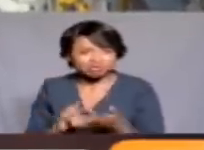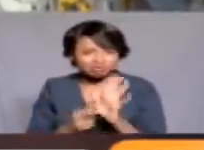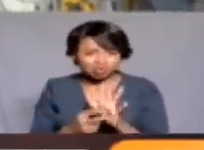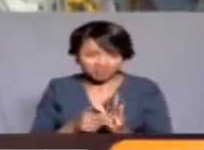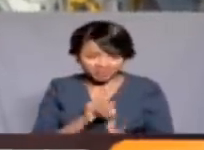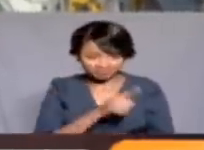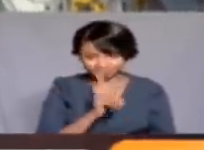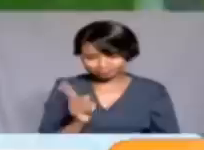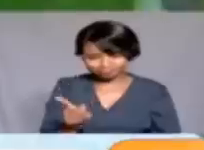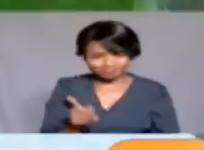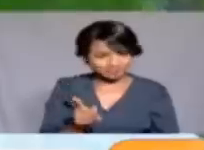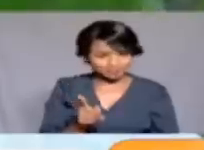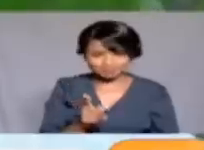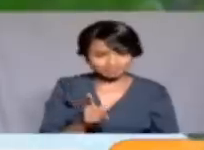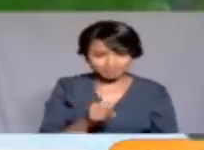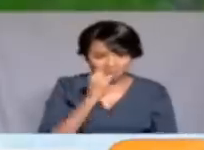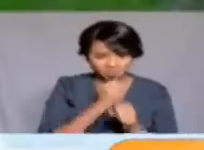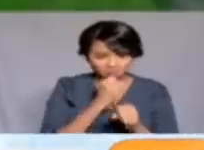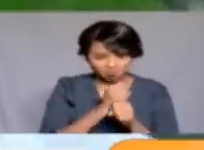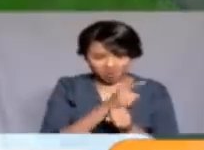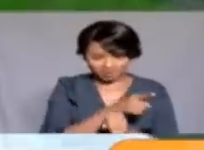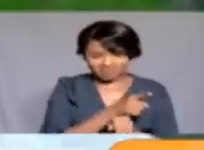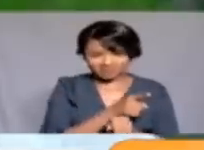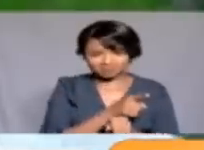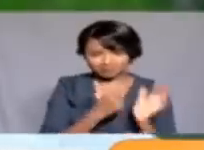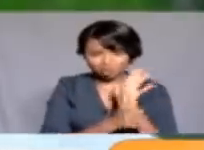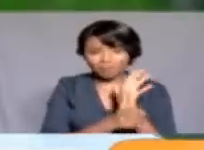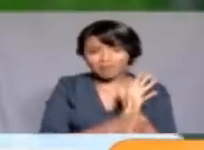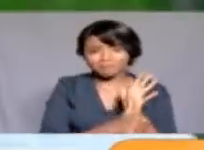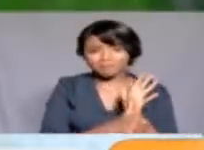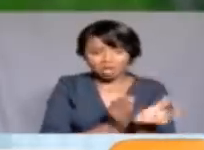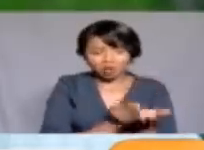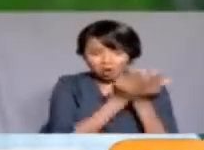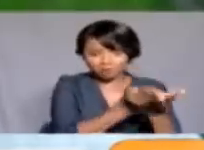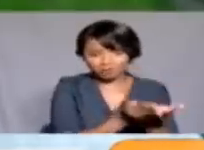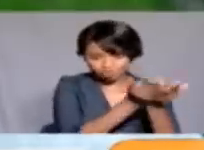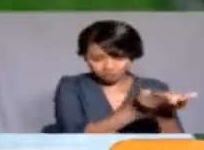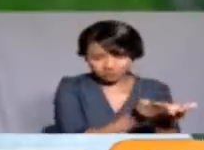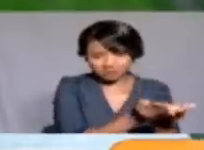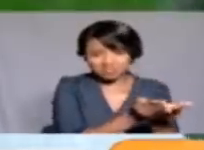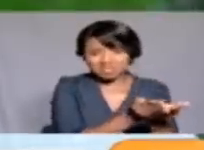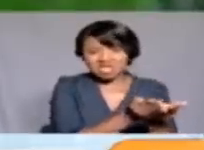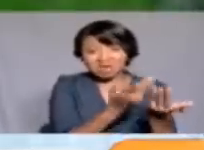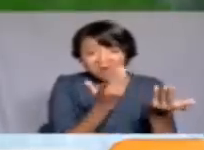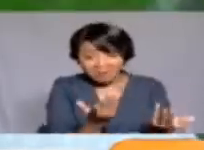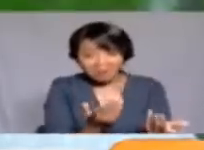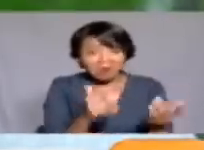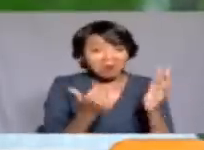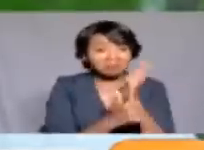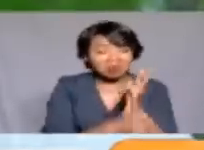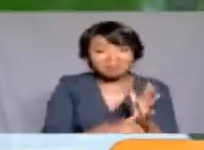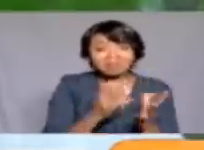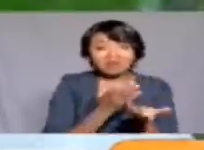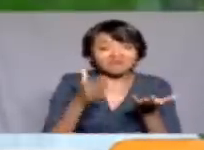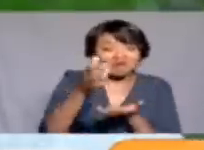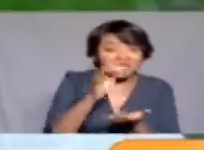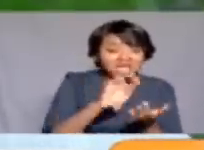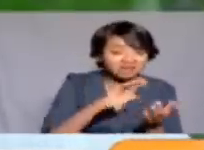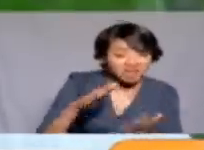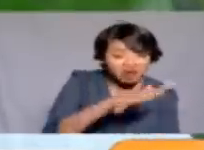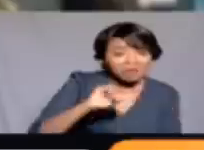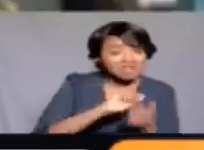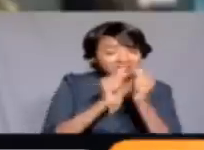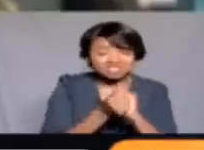fishermen conclude? He conclude it's because of the dredger. Whether it's because of the dredger, whether it's because of climate change, whether it's because of anything